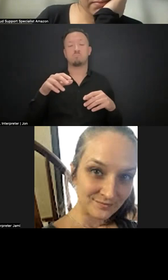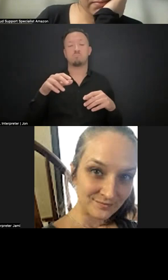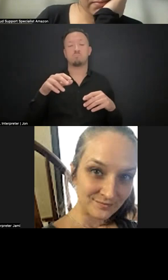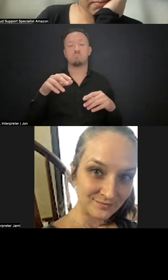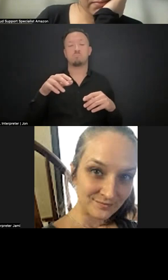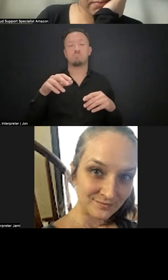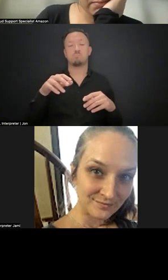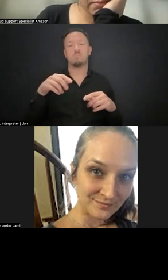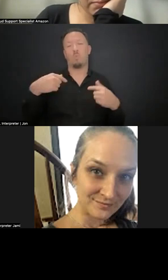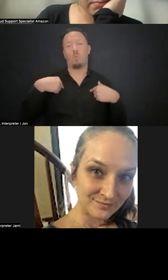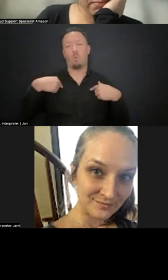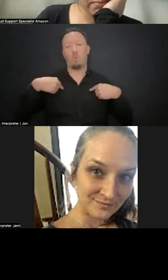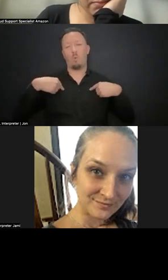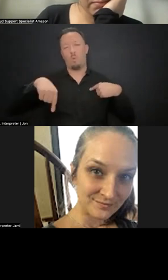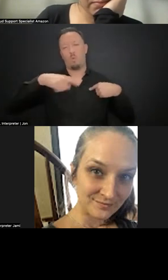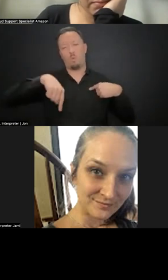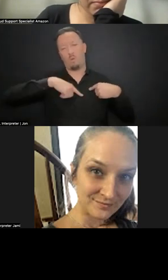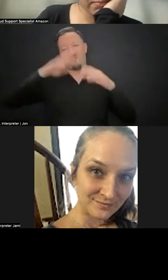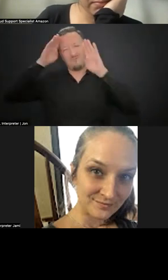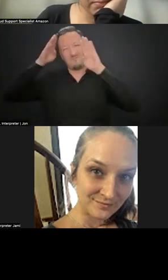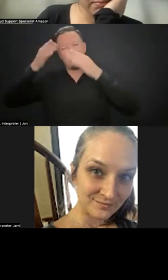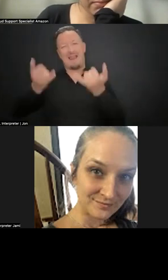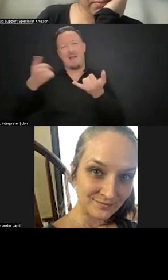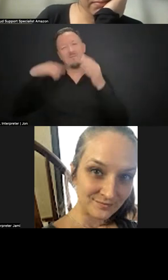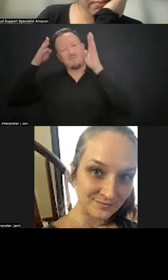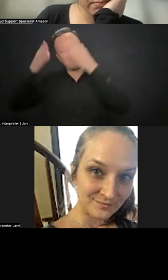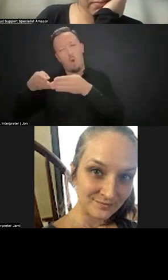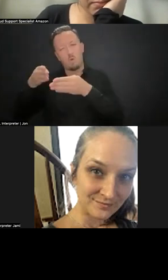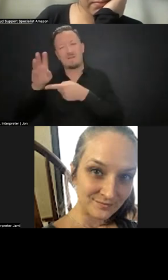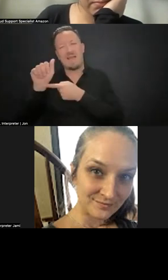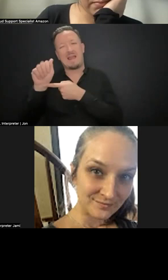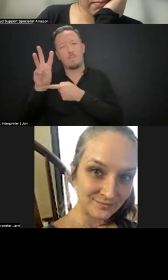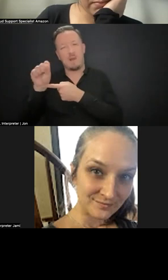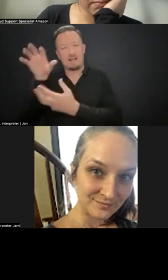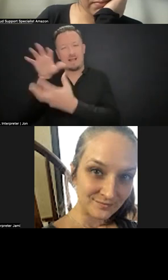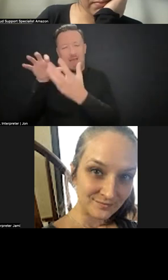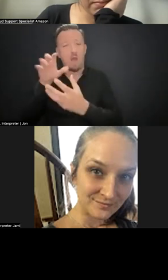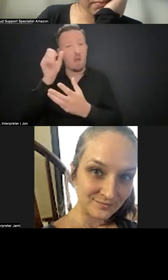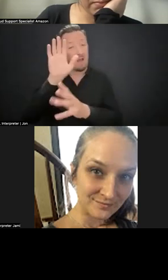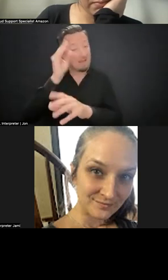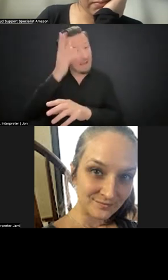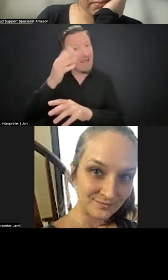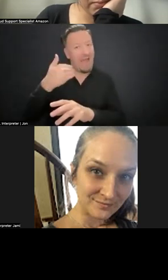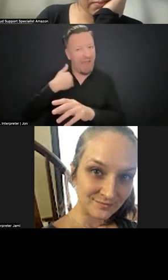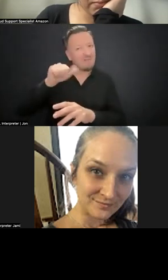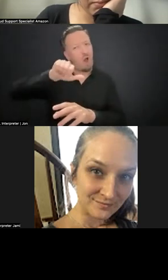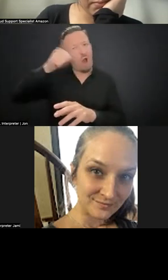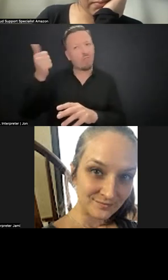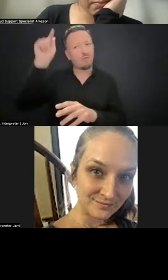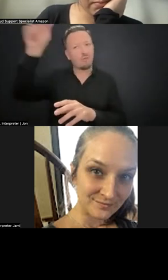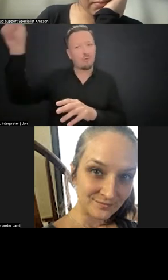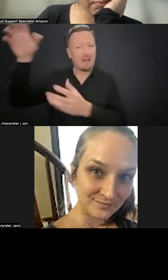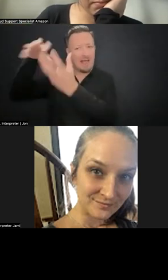is primarily the AWS, but there are others, keep that in mind, but our focus will be that. So in this